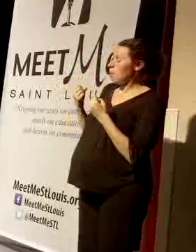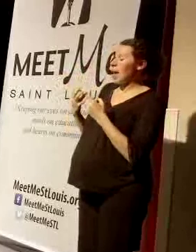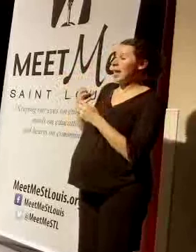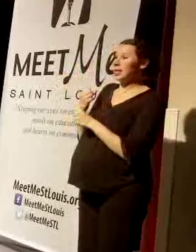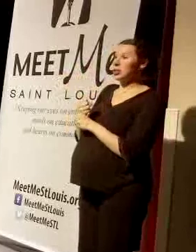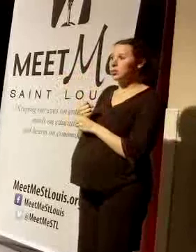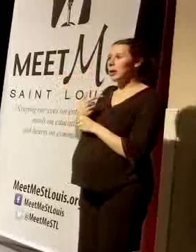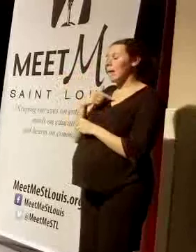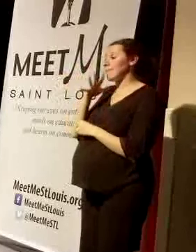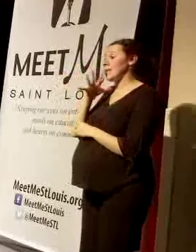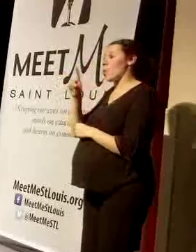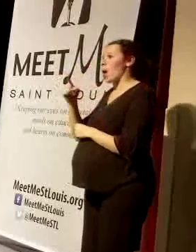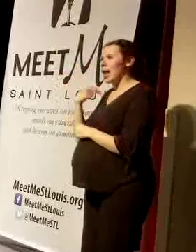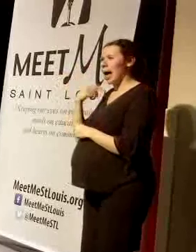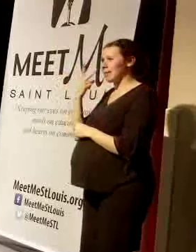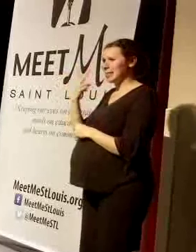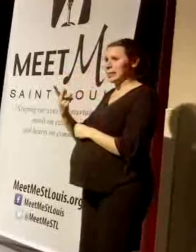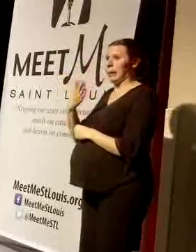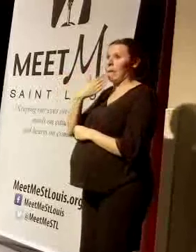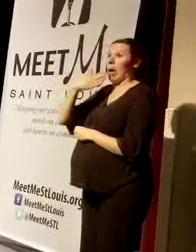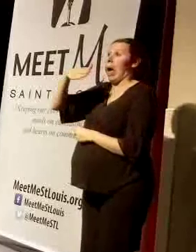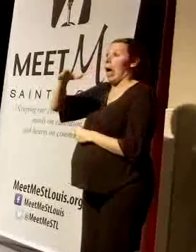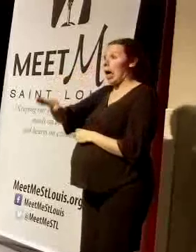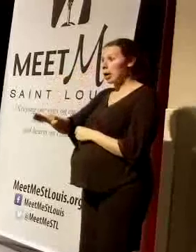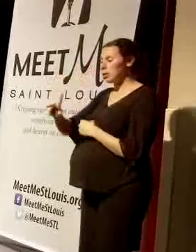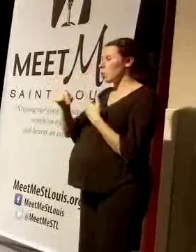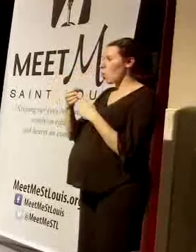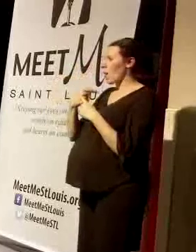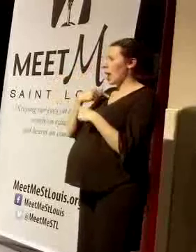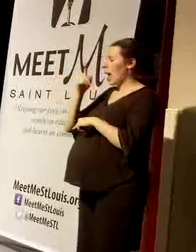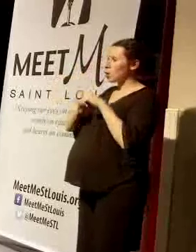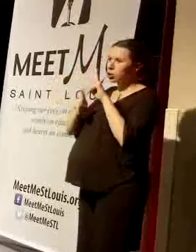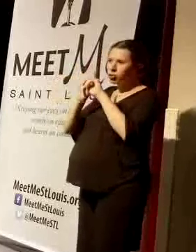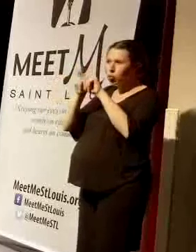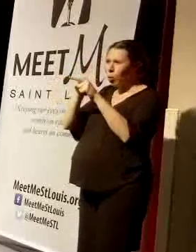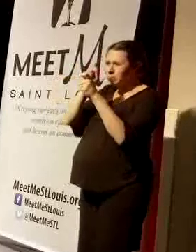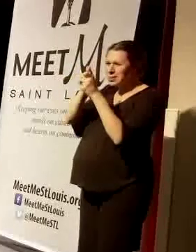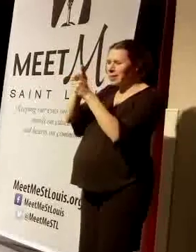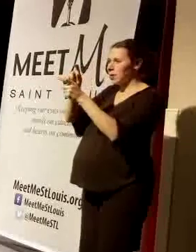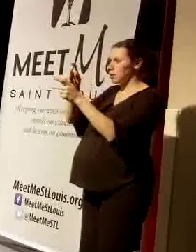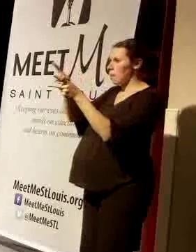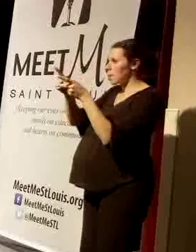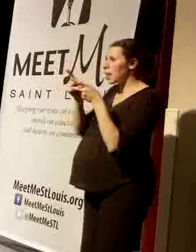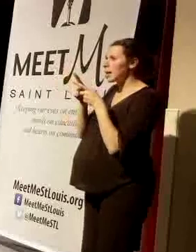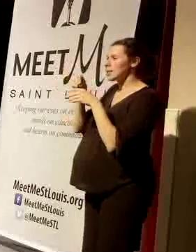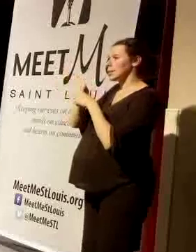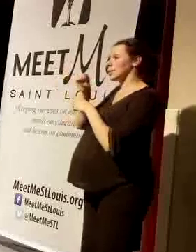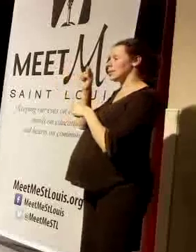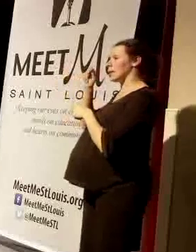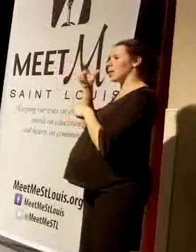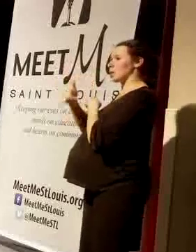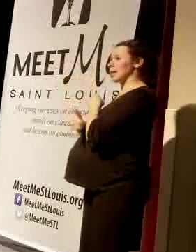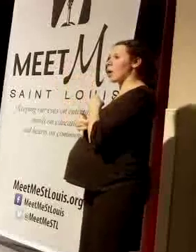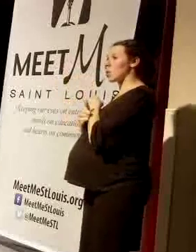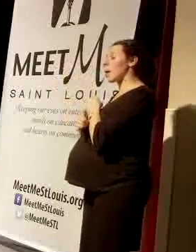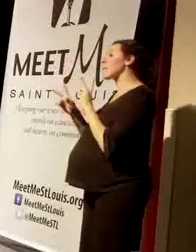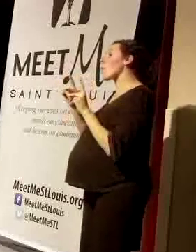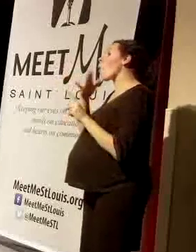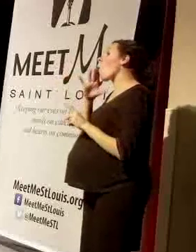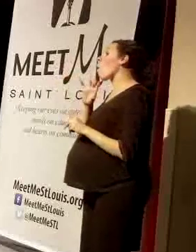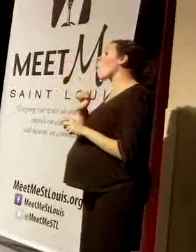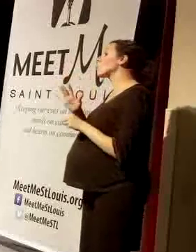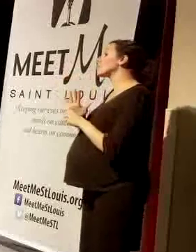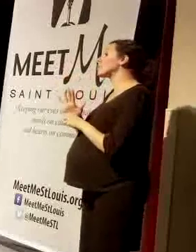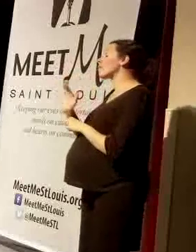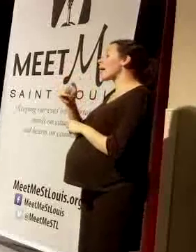51 years old. I've seen it so bad here where I couldn't go certain places in St. Louis County. And those that are old enough like me